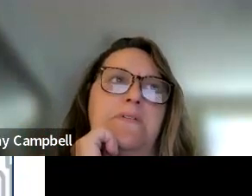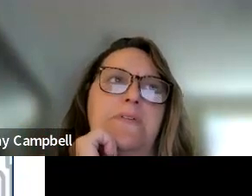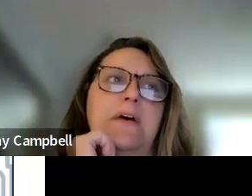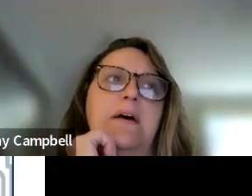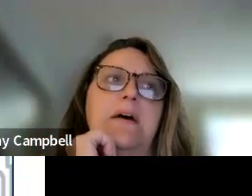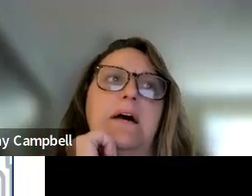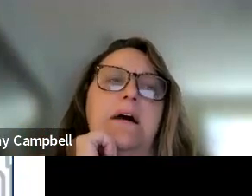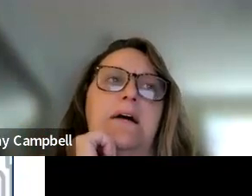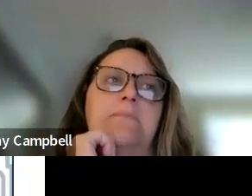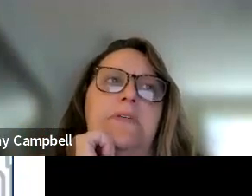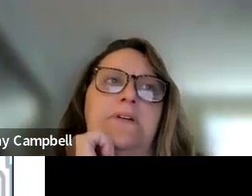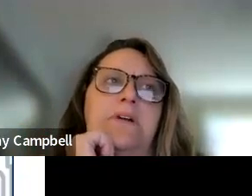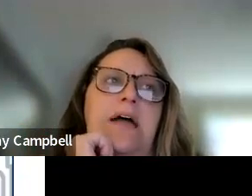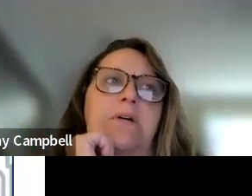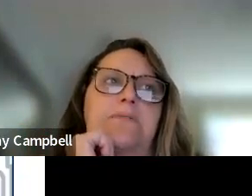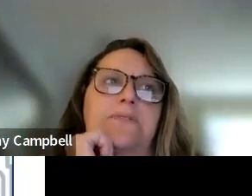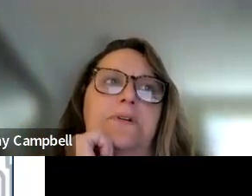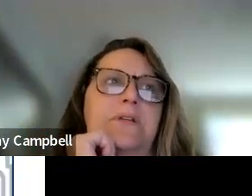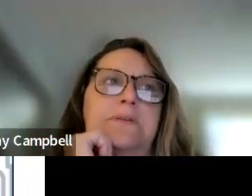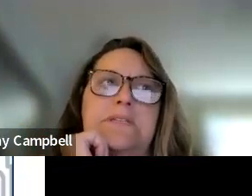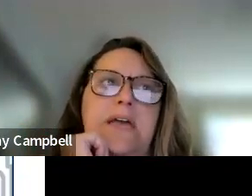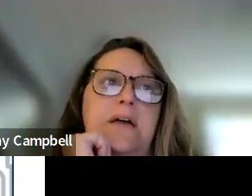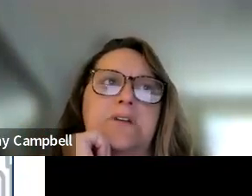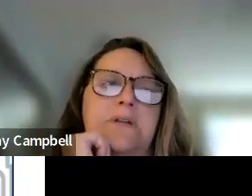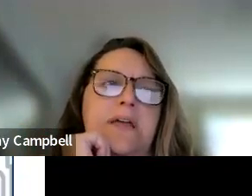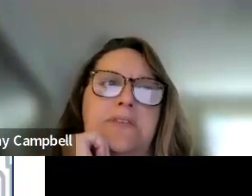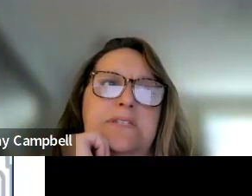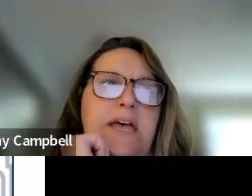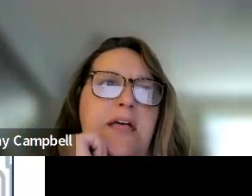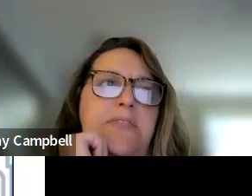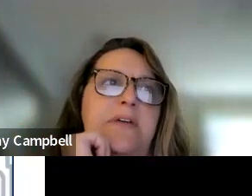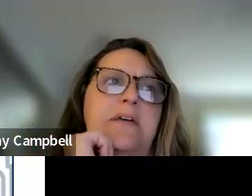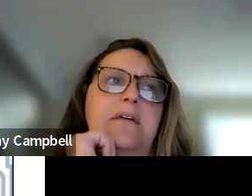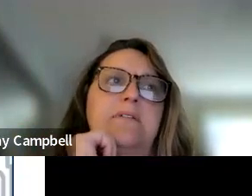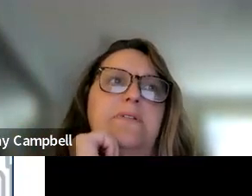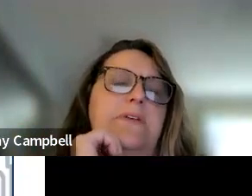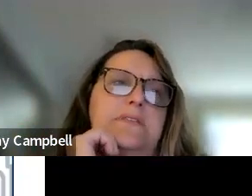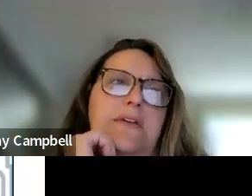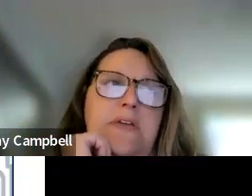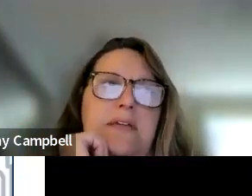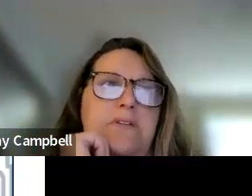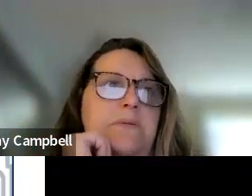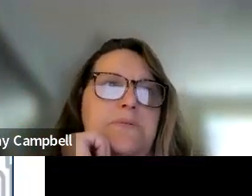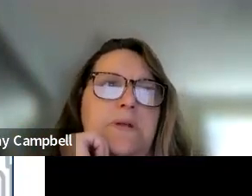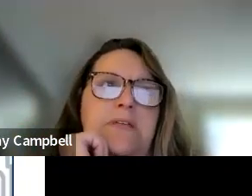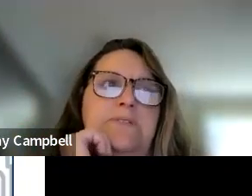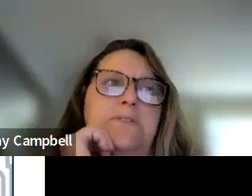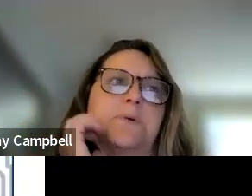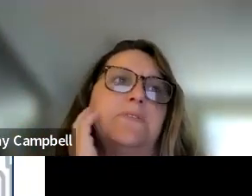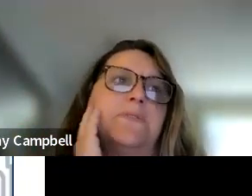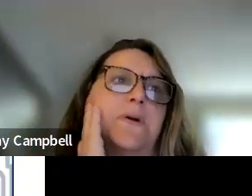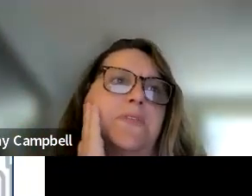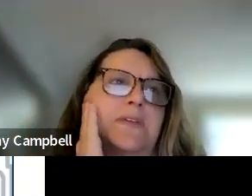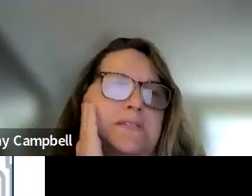September 5th. Then they're out for Columbus Day, October 9th and 10th, for Thanksgiving, November 20th